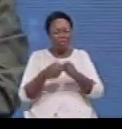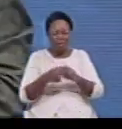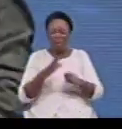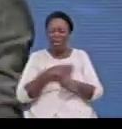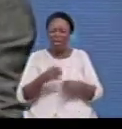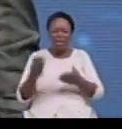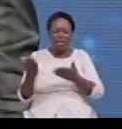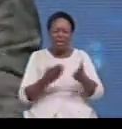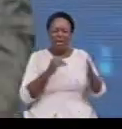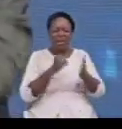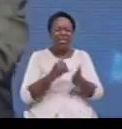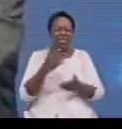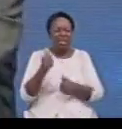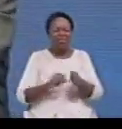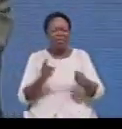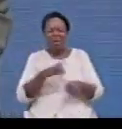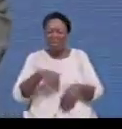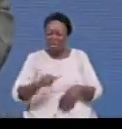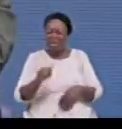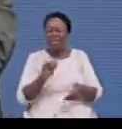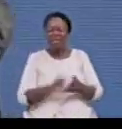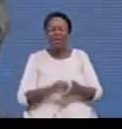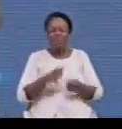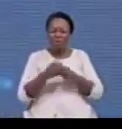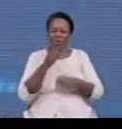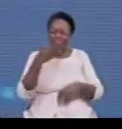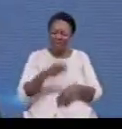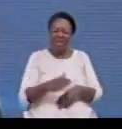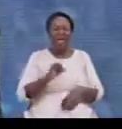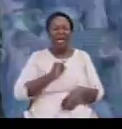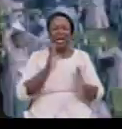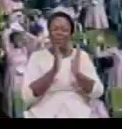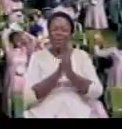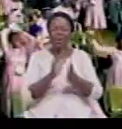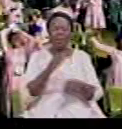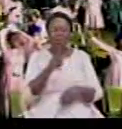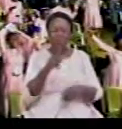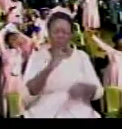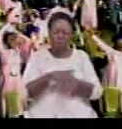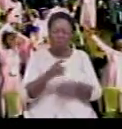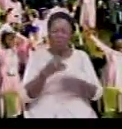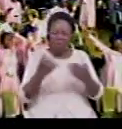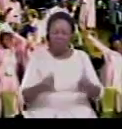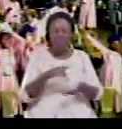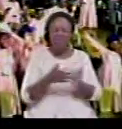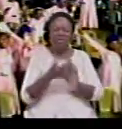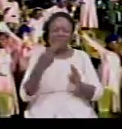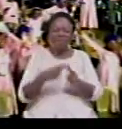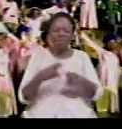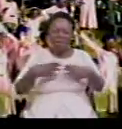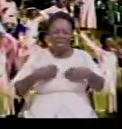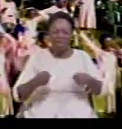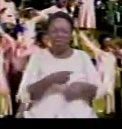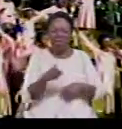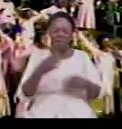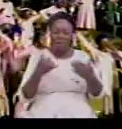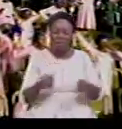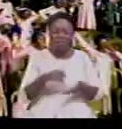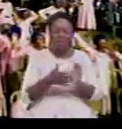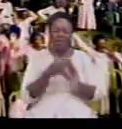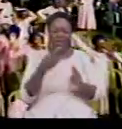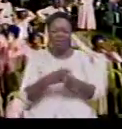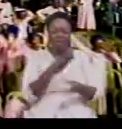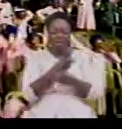they're still in that predicament. I pray you touch them right now. Heal them right now. Deliver